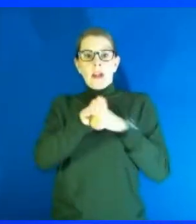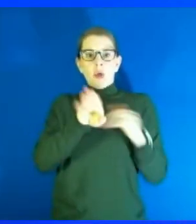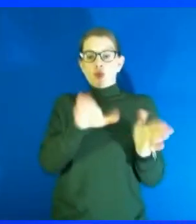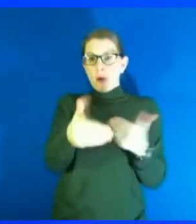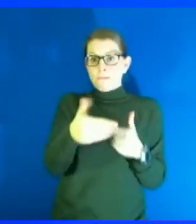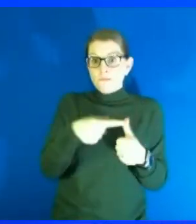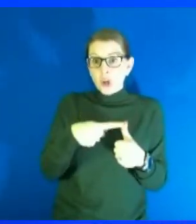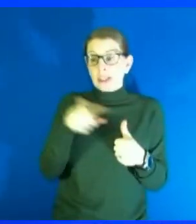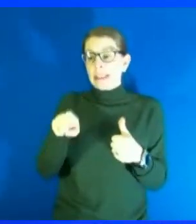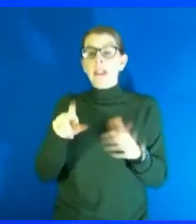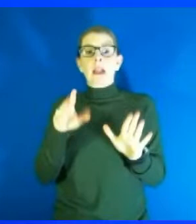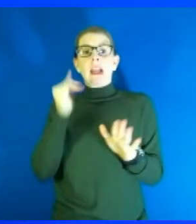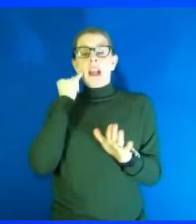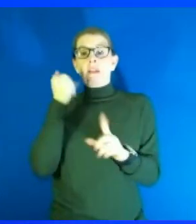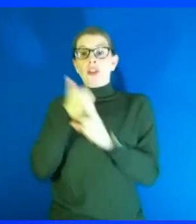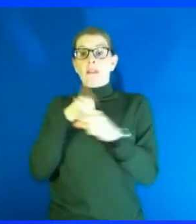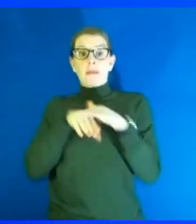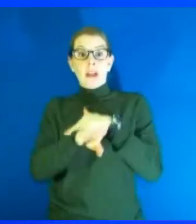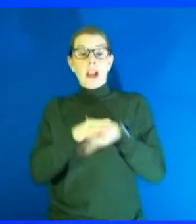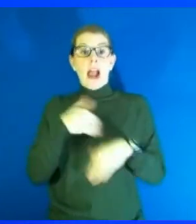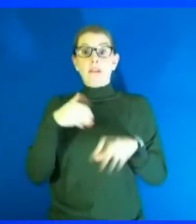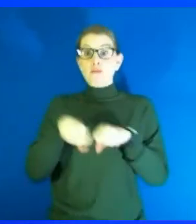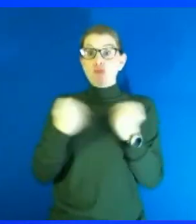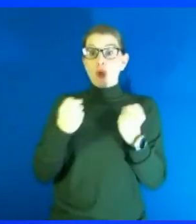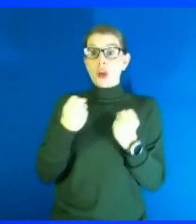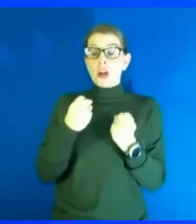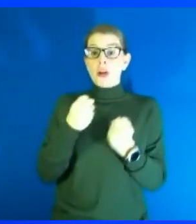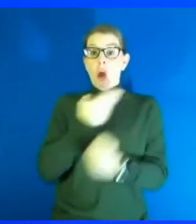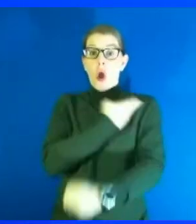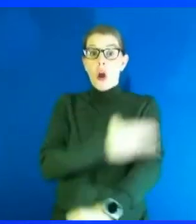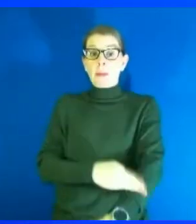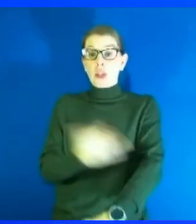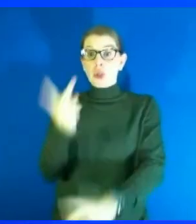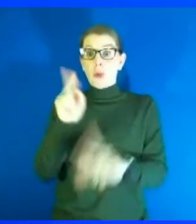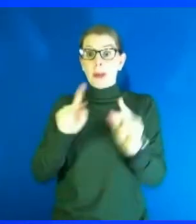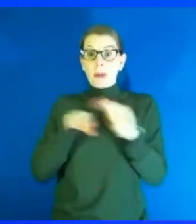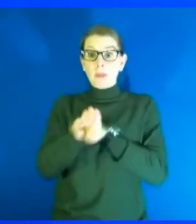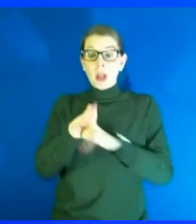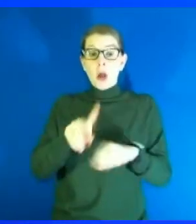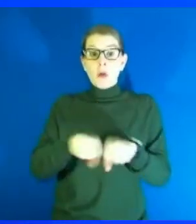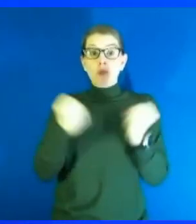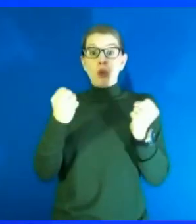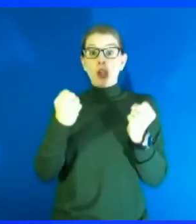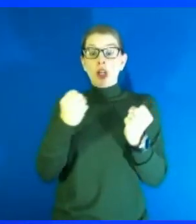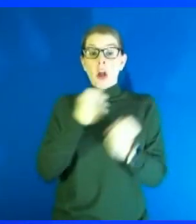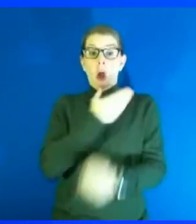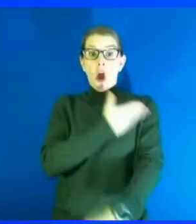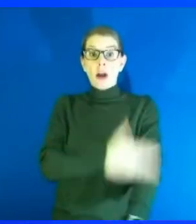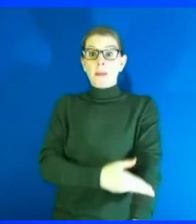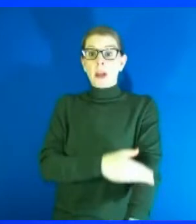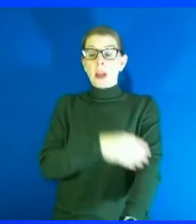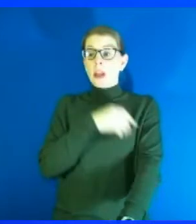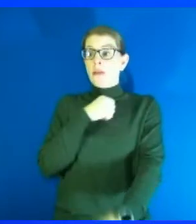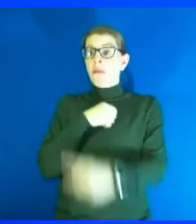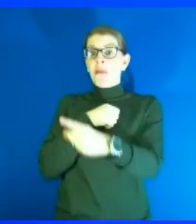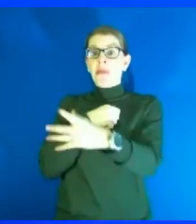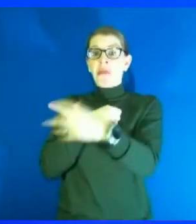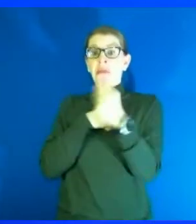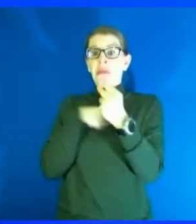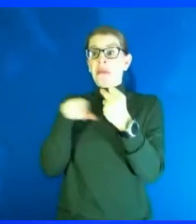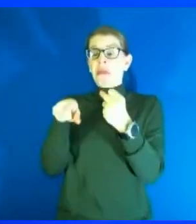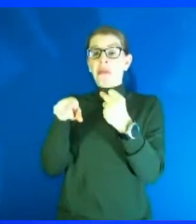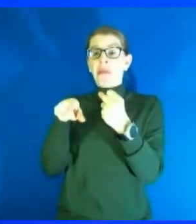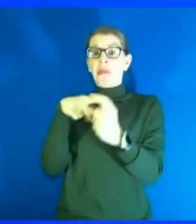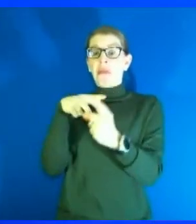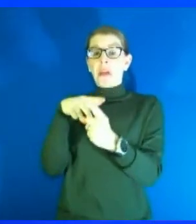you were to come in and you have a broken arm, say 2 people come in and you both have broken arms, we're not going to take the person who is